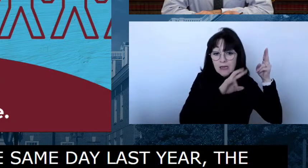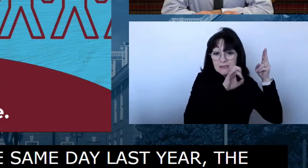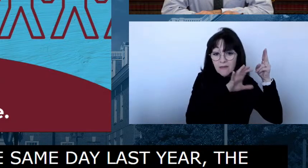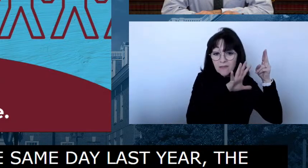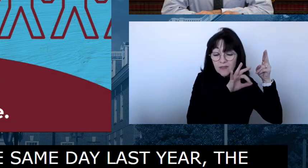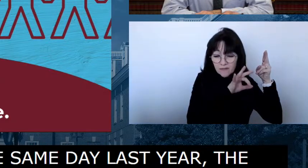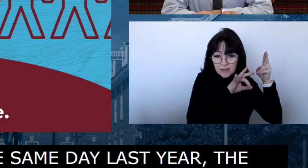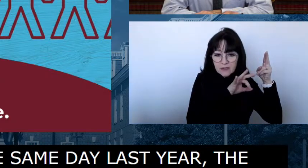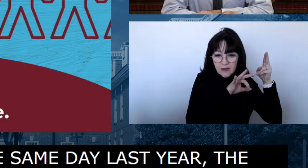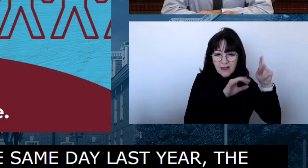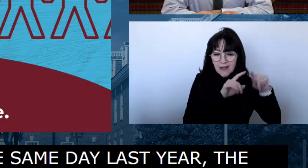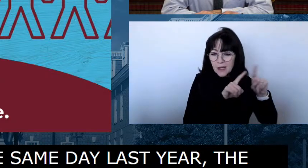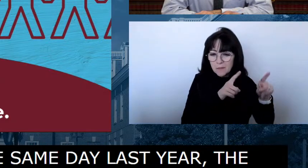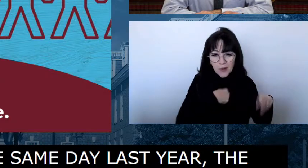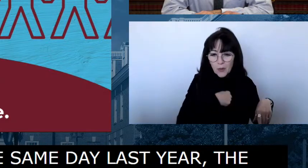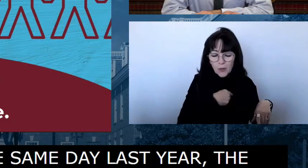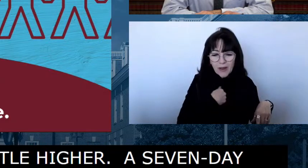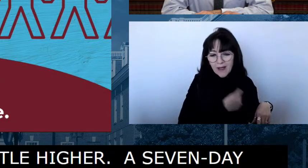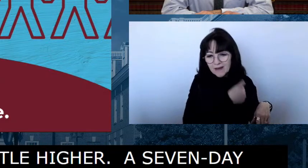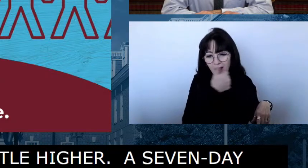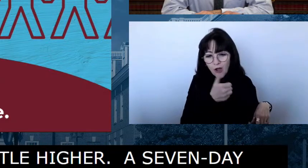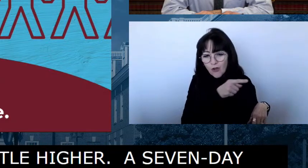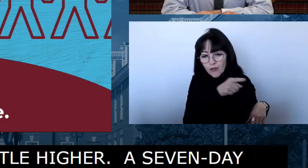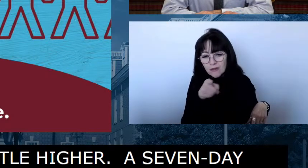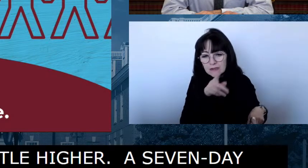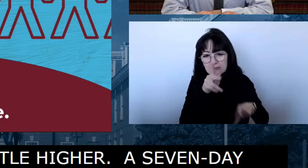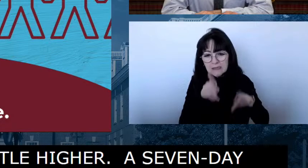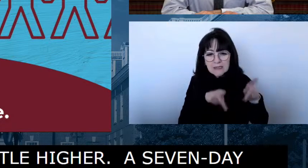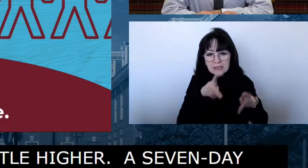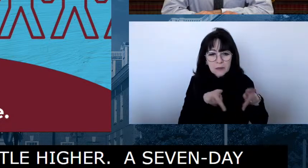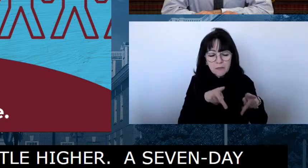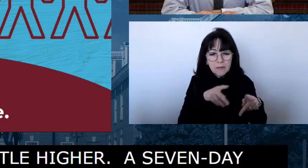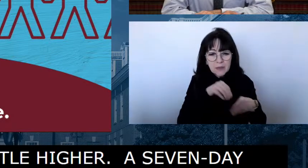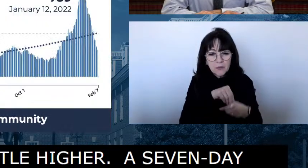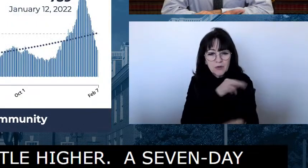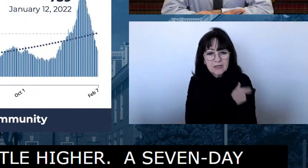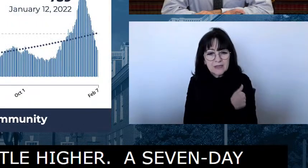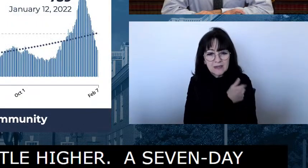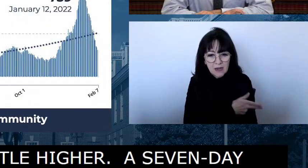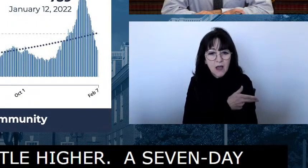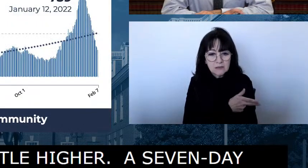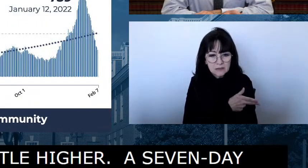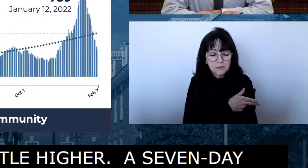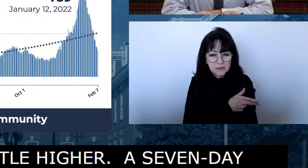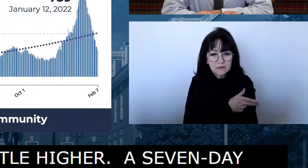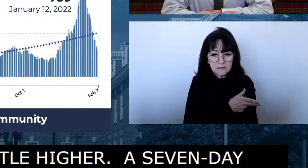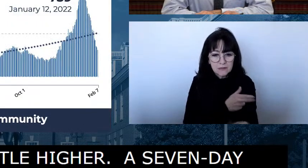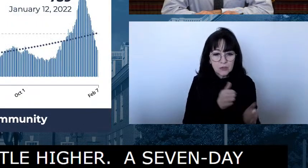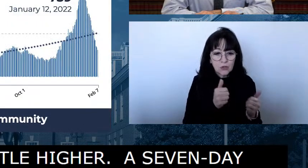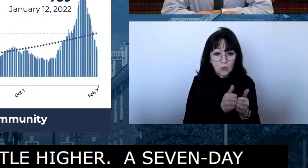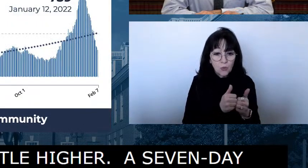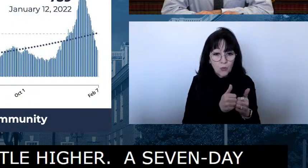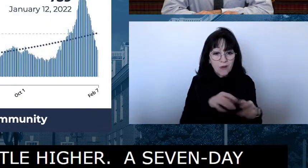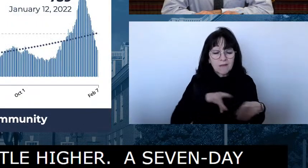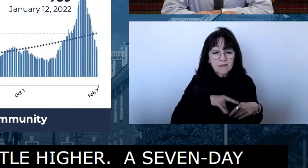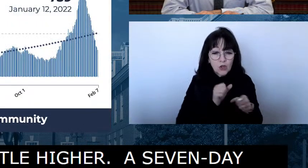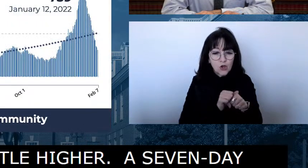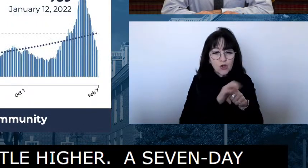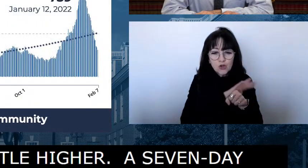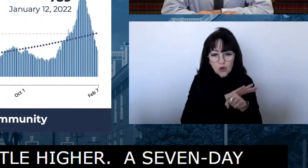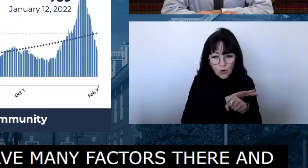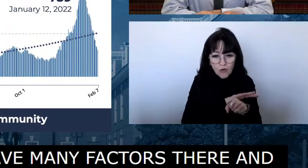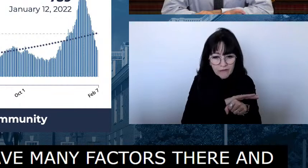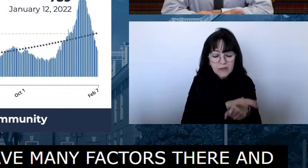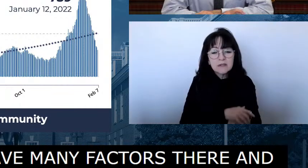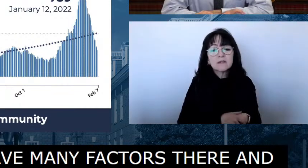we've talked about, people being in the hospital with COVID and not so much for COVID. Just a little bit more context